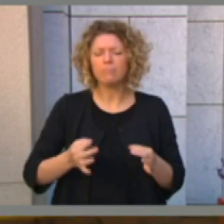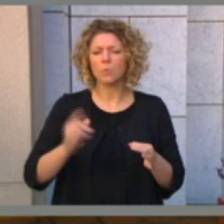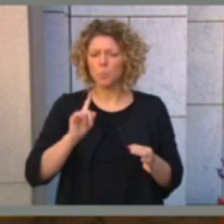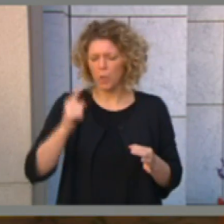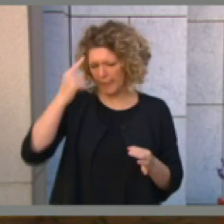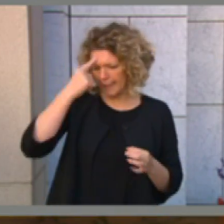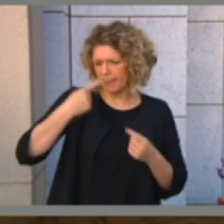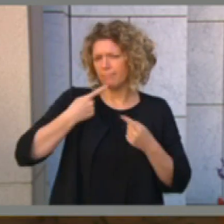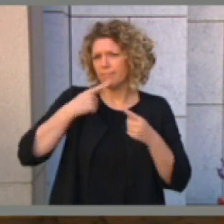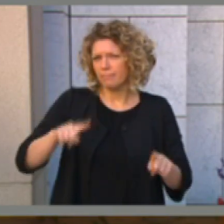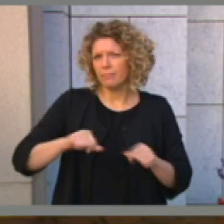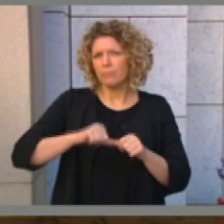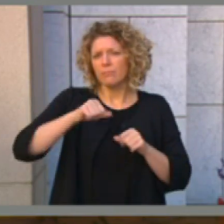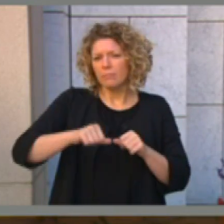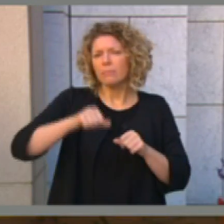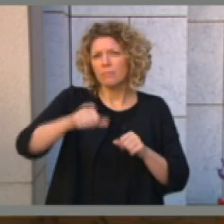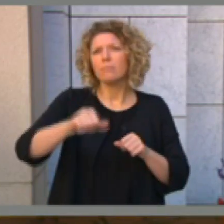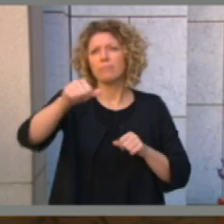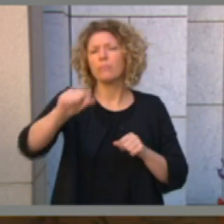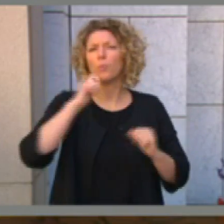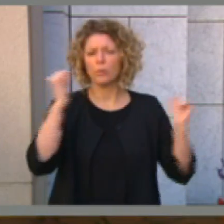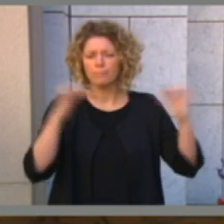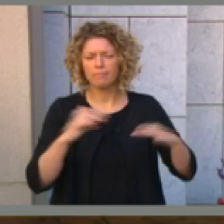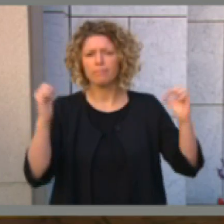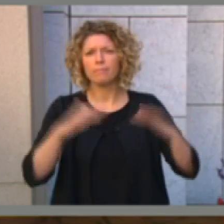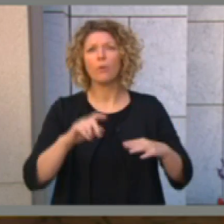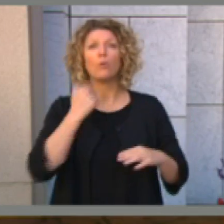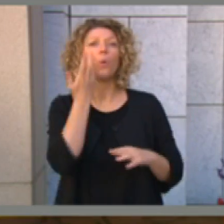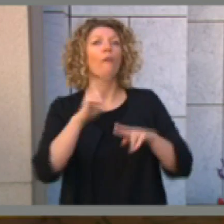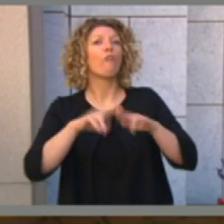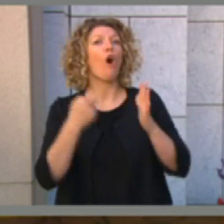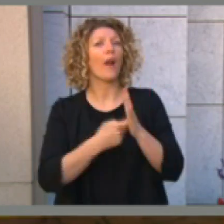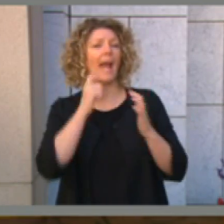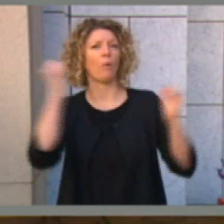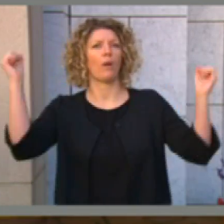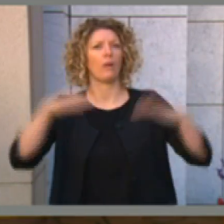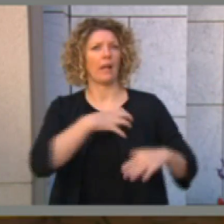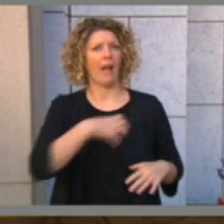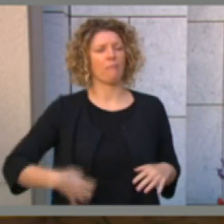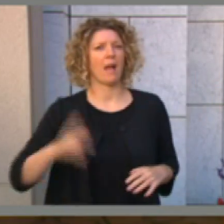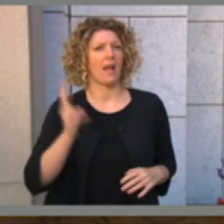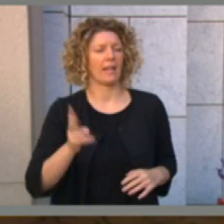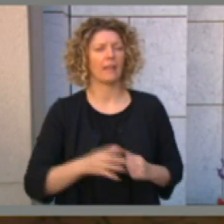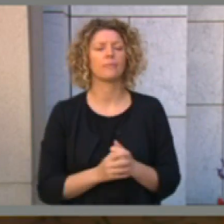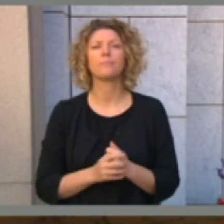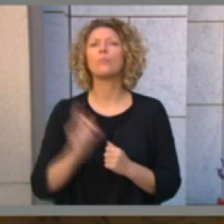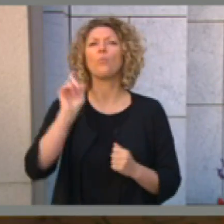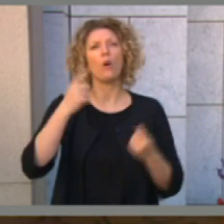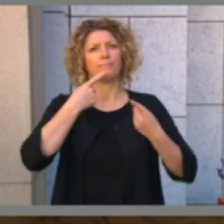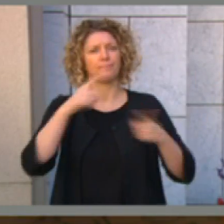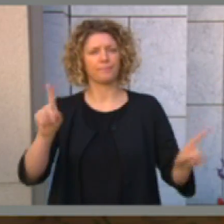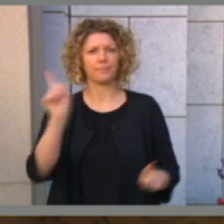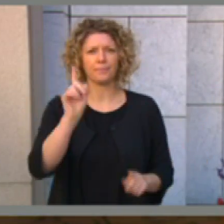to come at the next meeting of the National Cabinet, which is on Friday. The decisions they have made is that to put